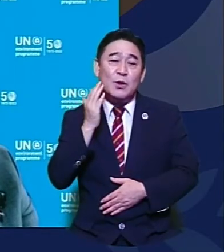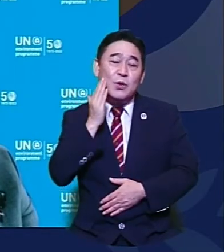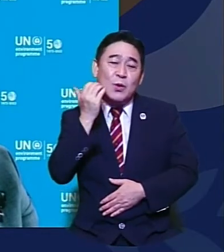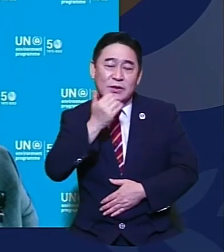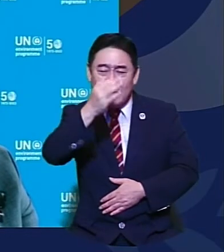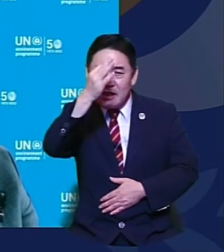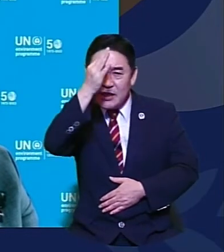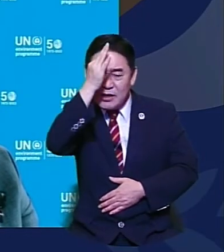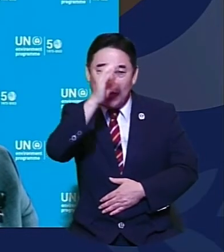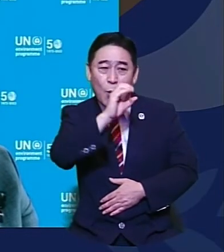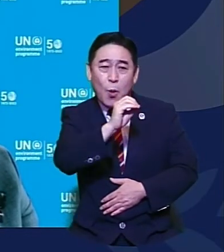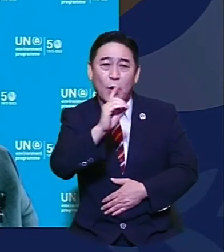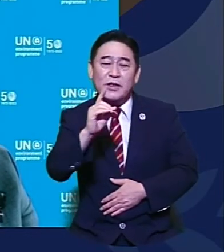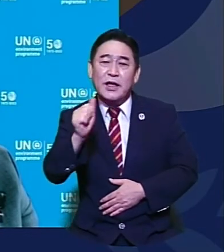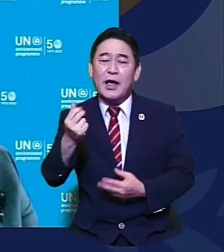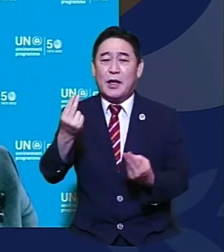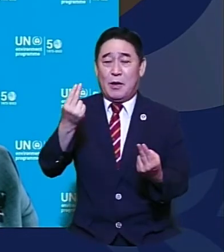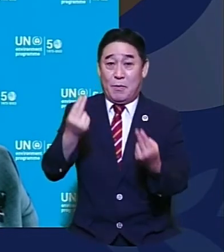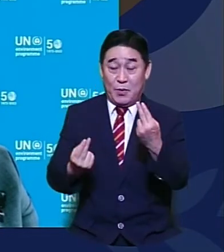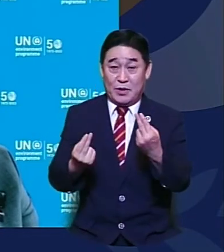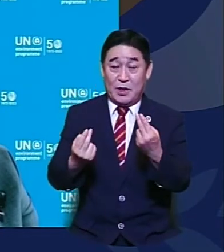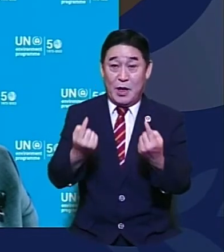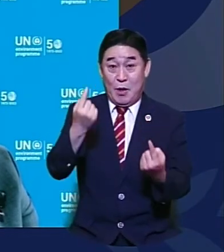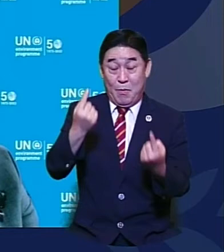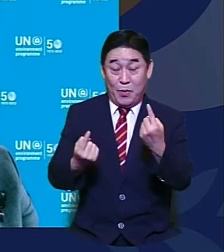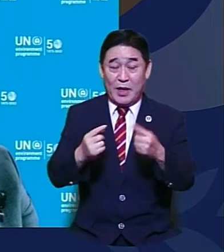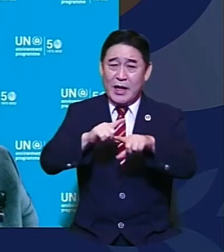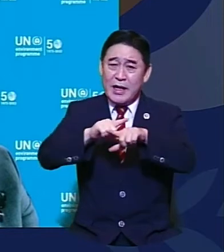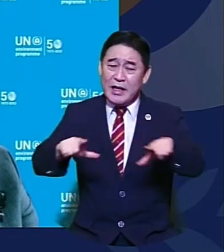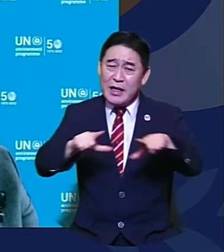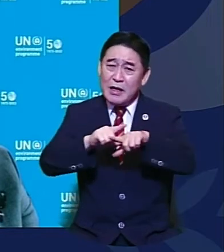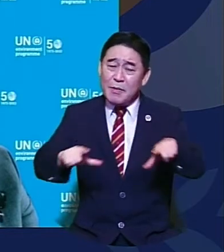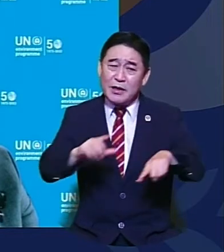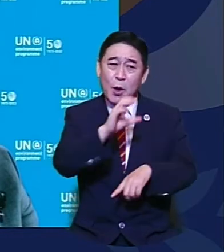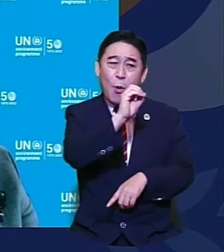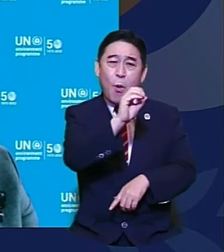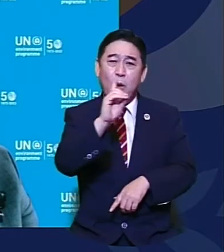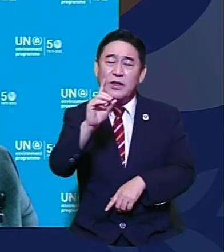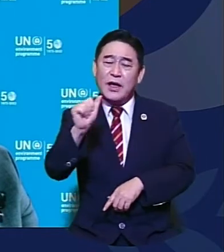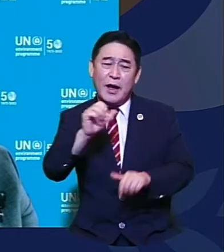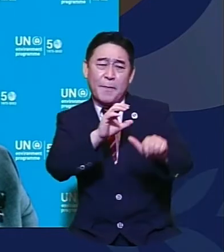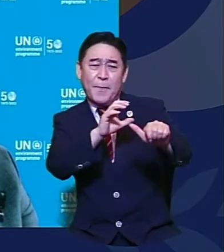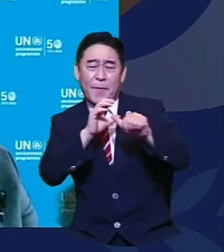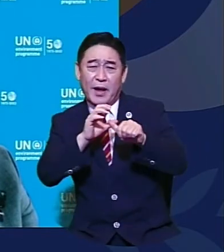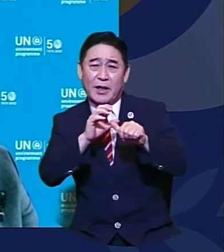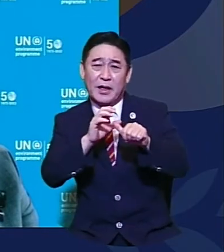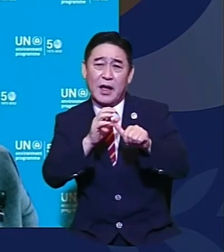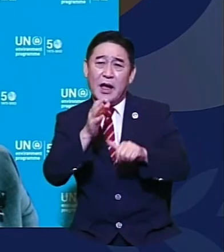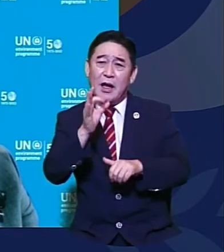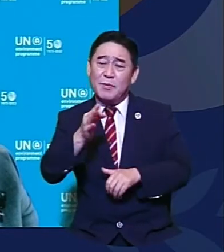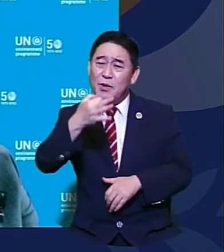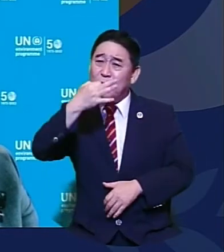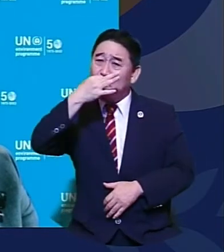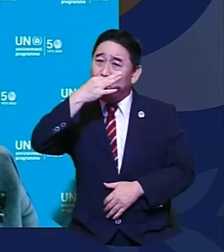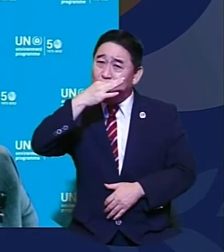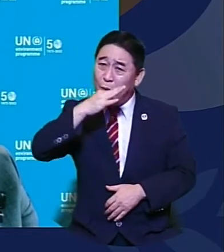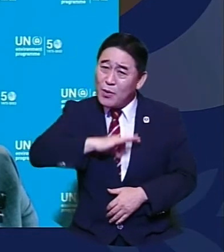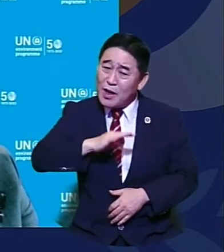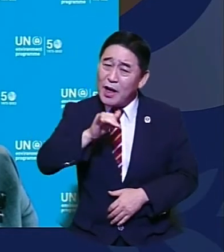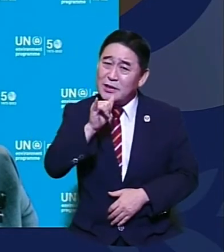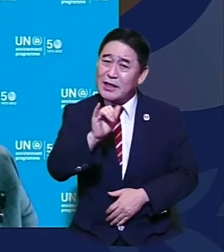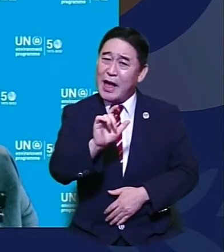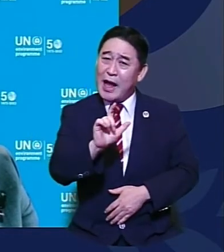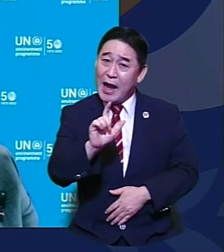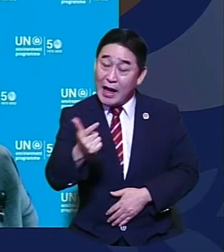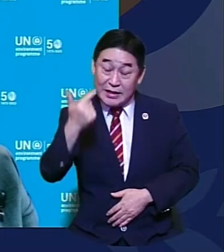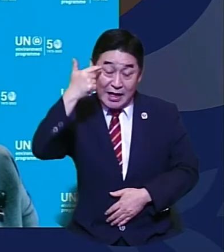the regular-based ODA is more cost-effective. How are you going to claim that this